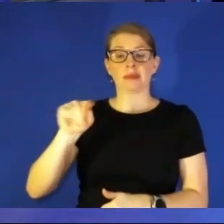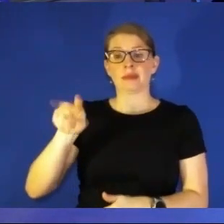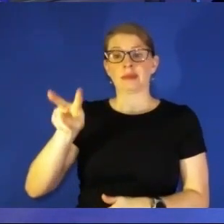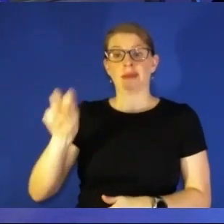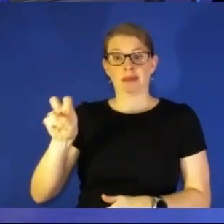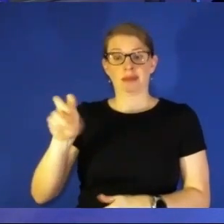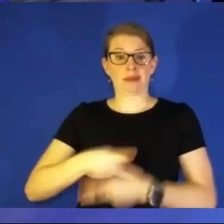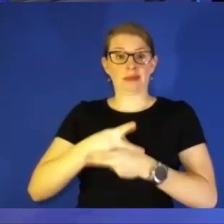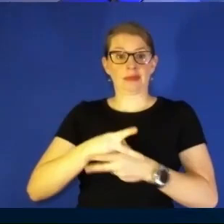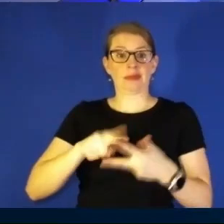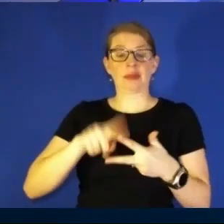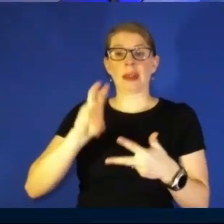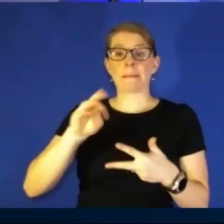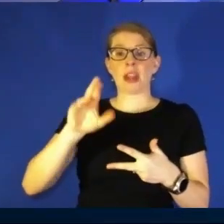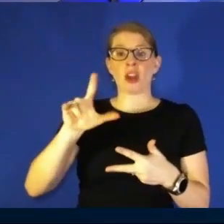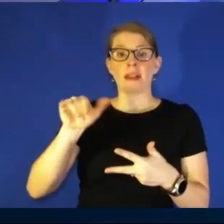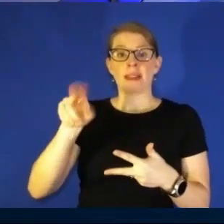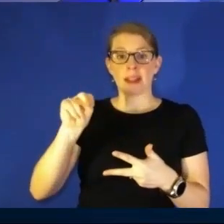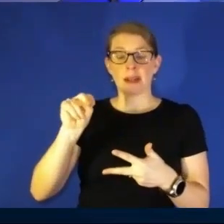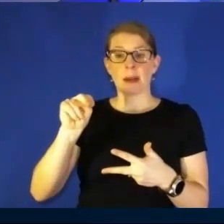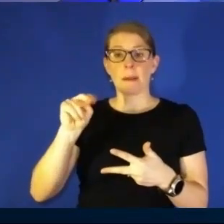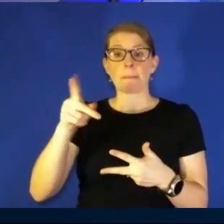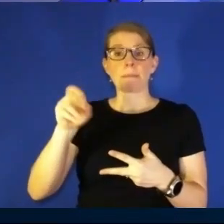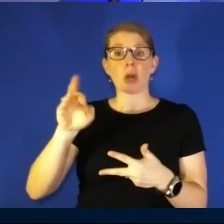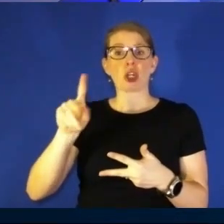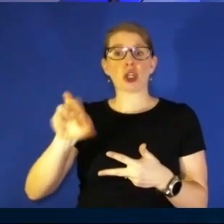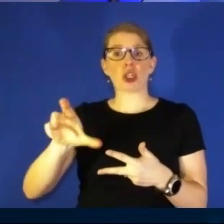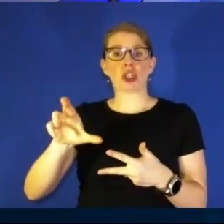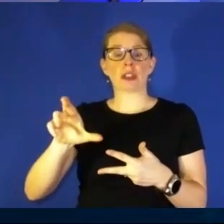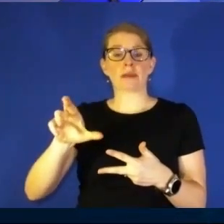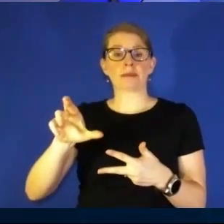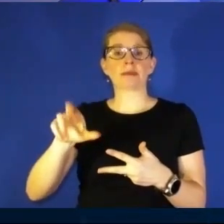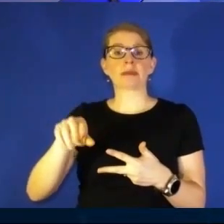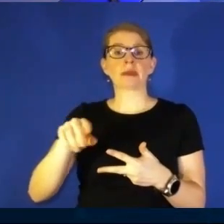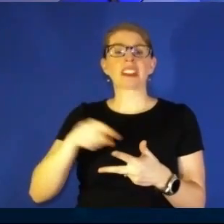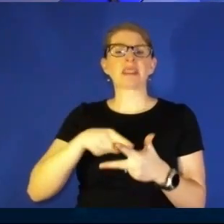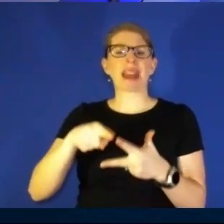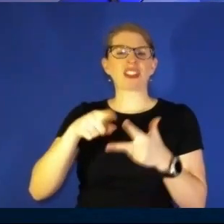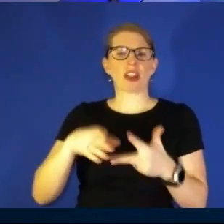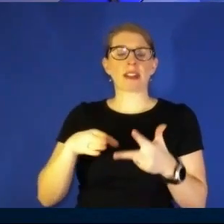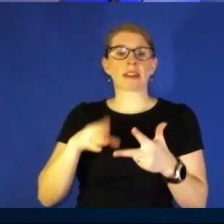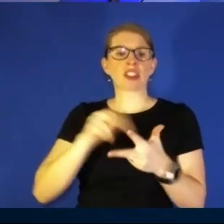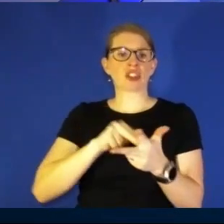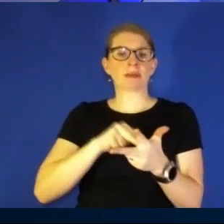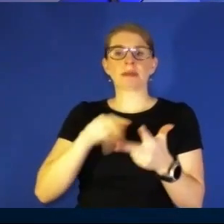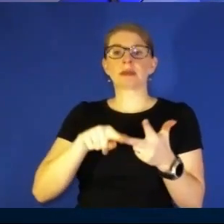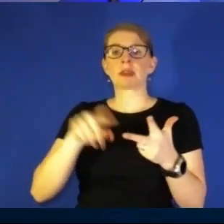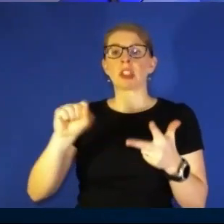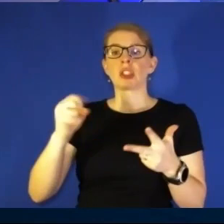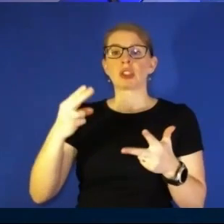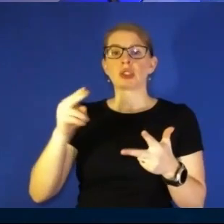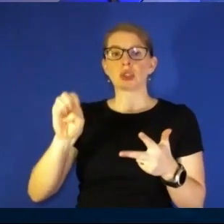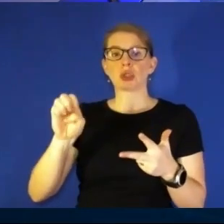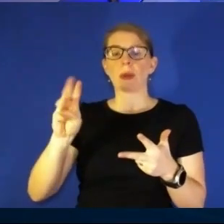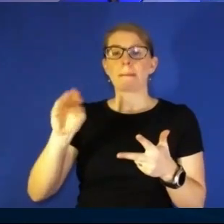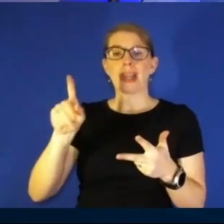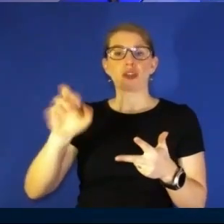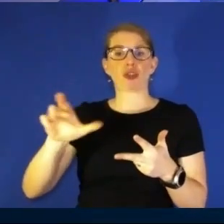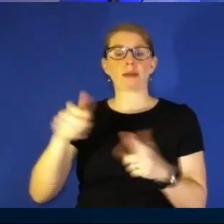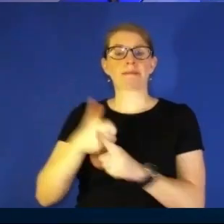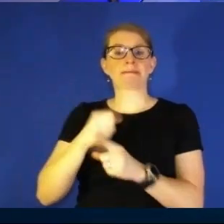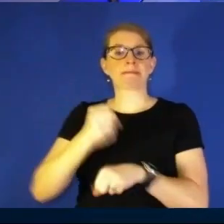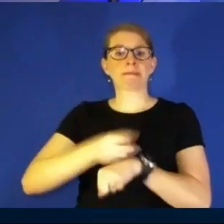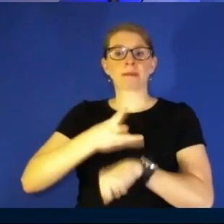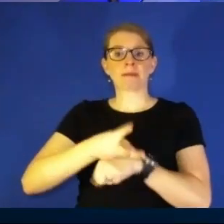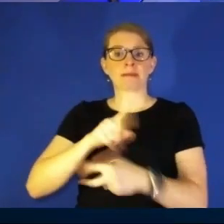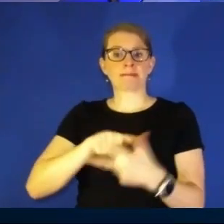Marilyn Parker, a clinical nurse specialist in palliative medicine, and we have Kate Shoemaker, a social worker. Good morning to all of